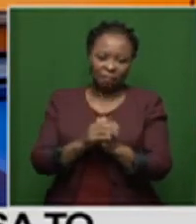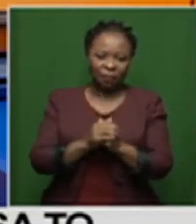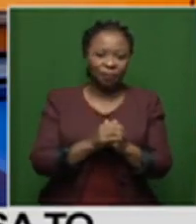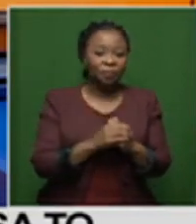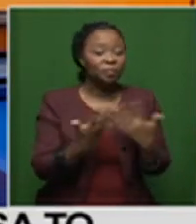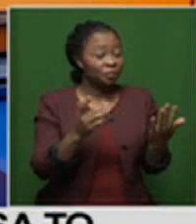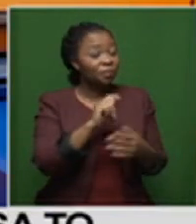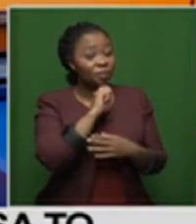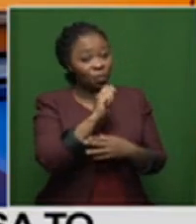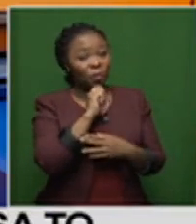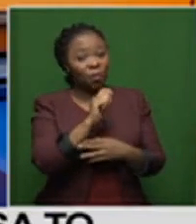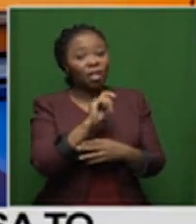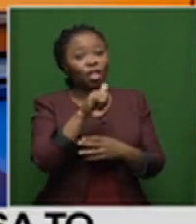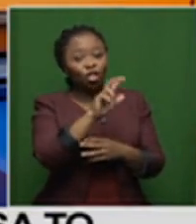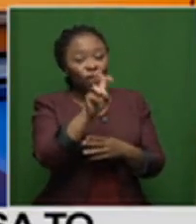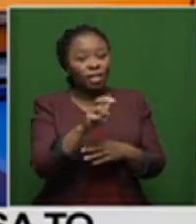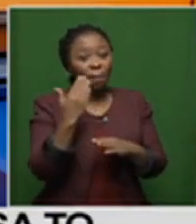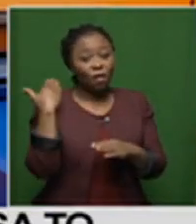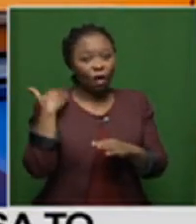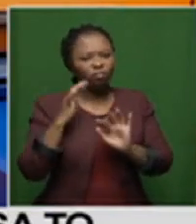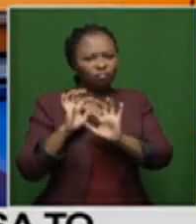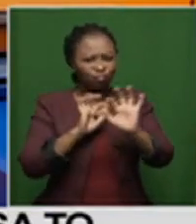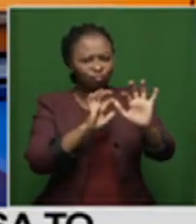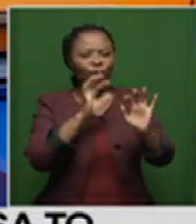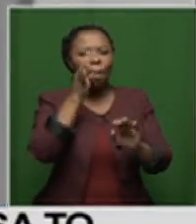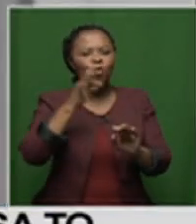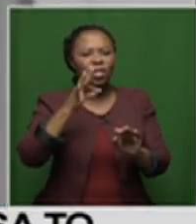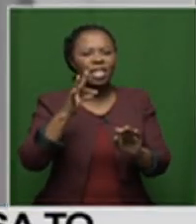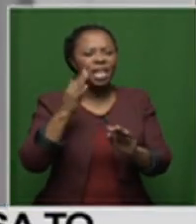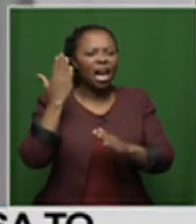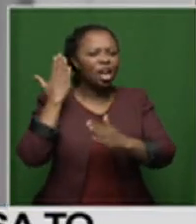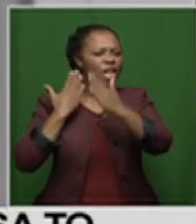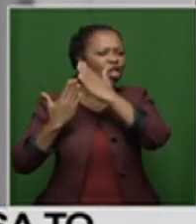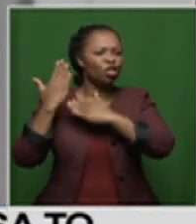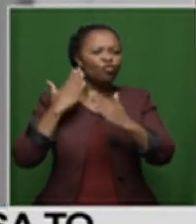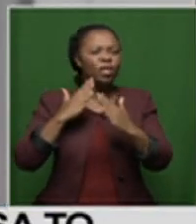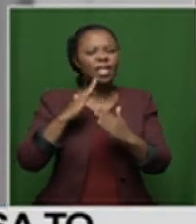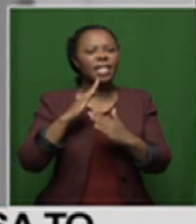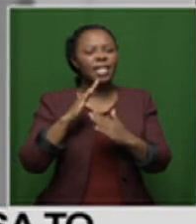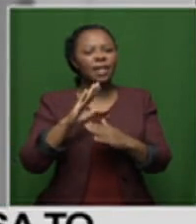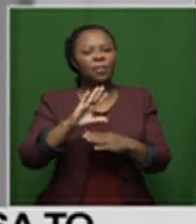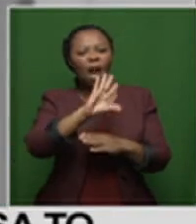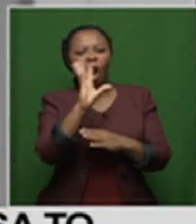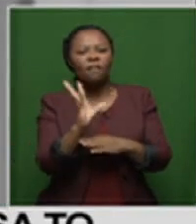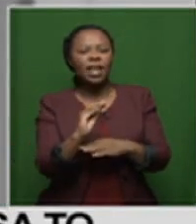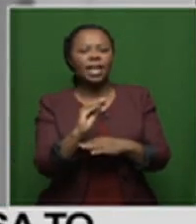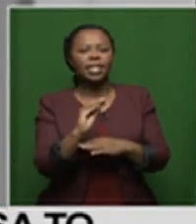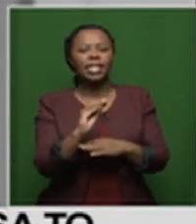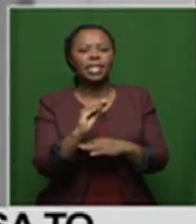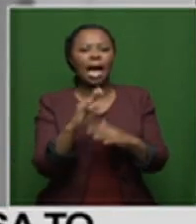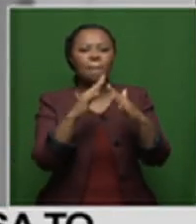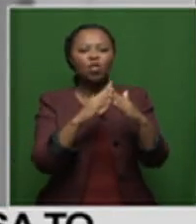Absolutely. Jazz was actually protest music when it was started. If you follow the history of American African Americans in the